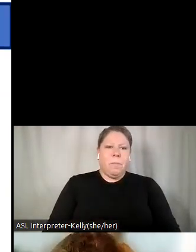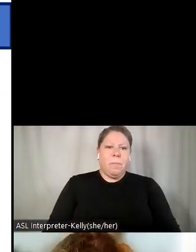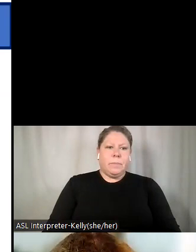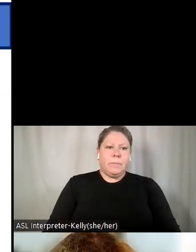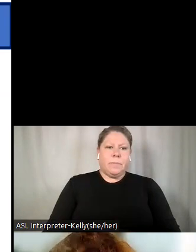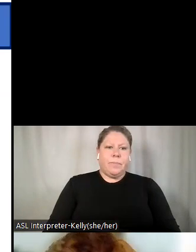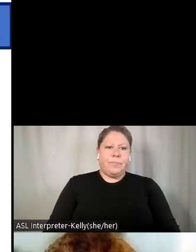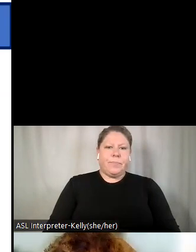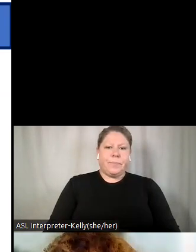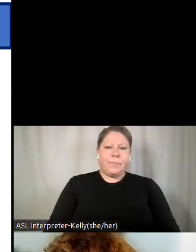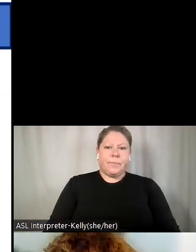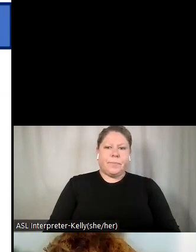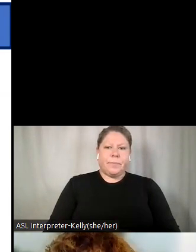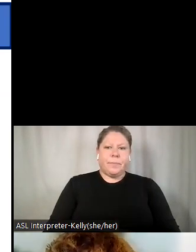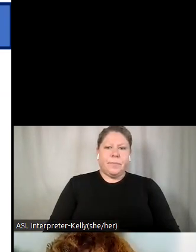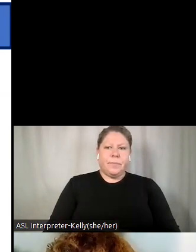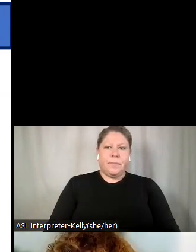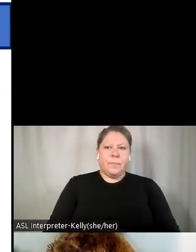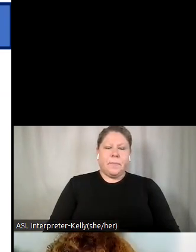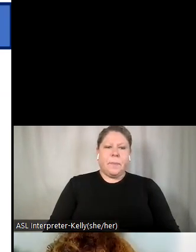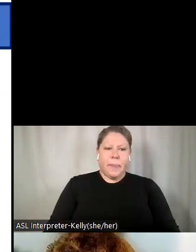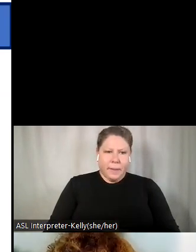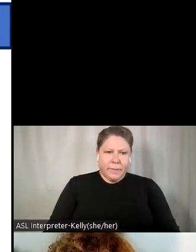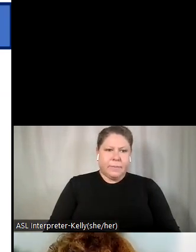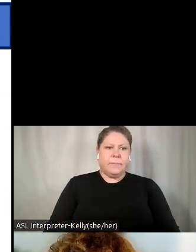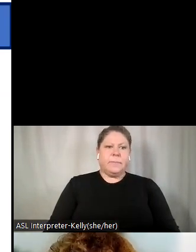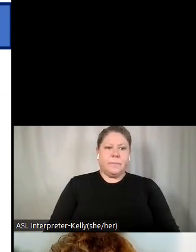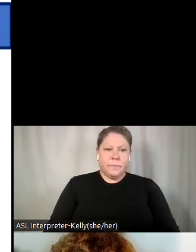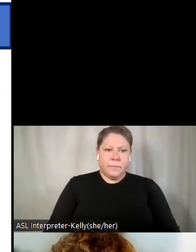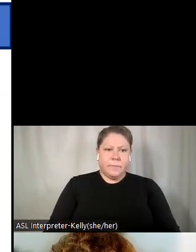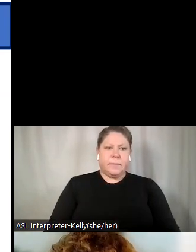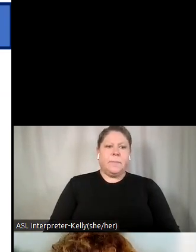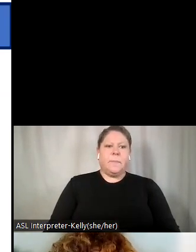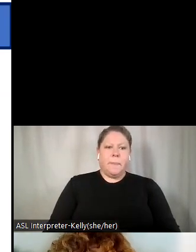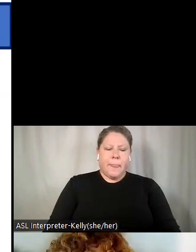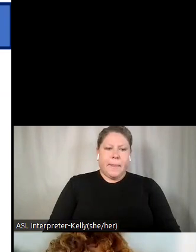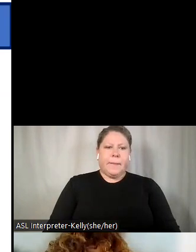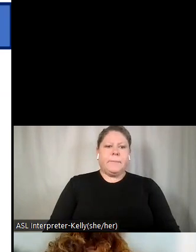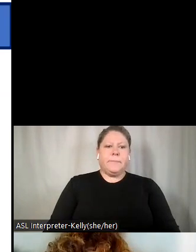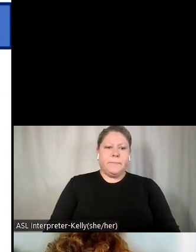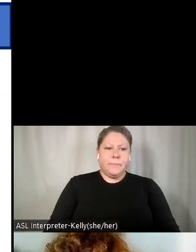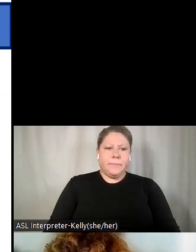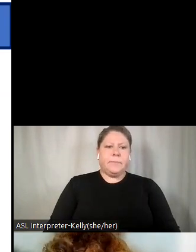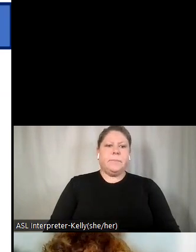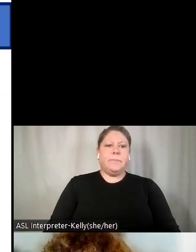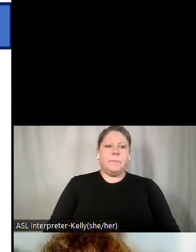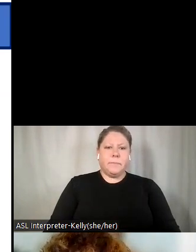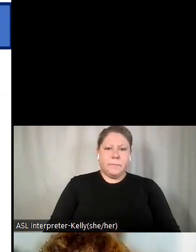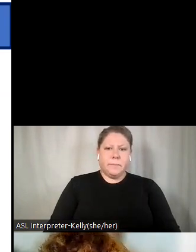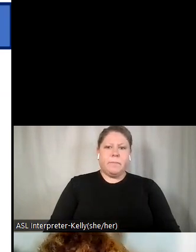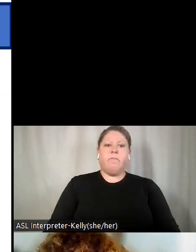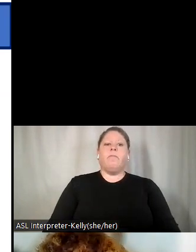And then lastly, before I hand it over to Jonathan, we also focus a lot of time on the